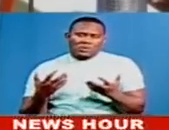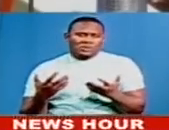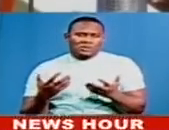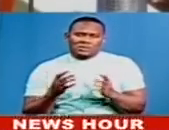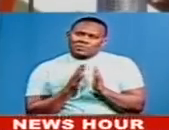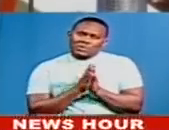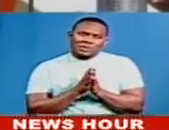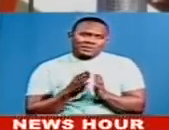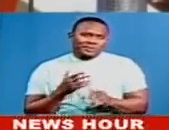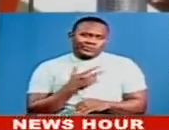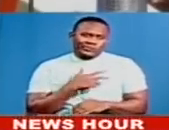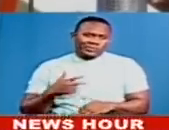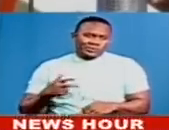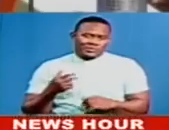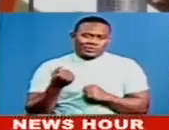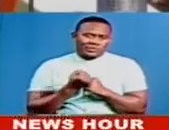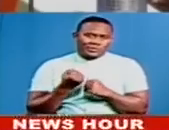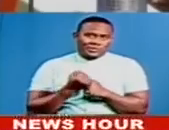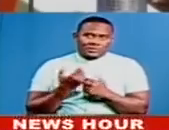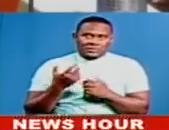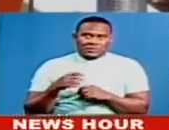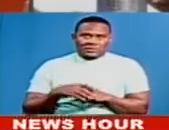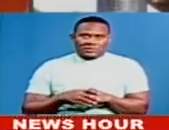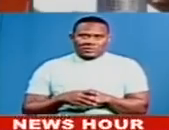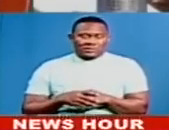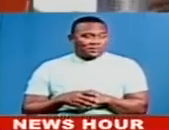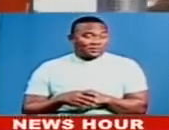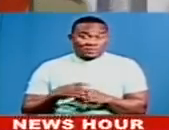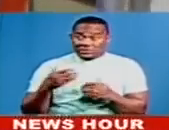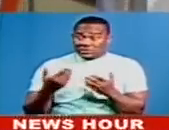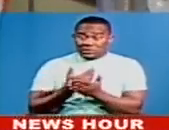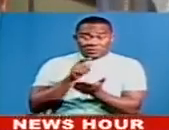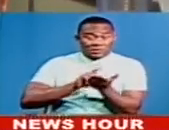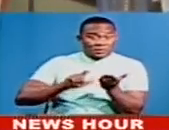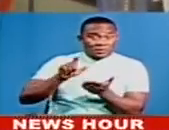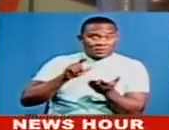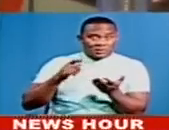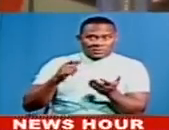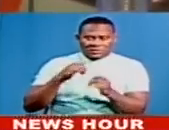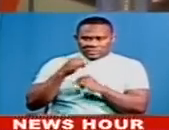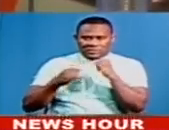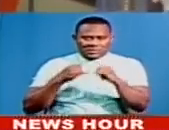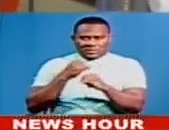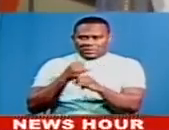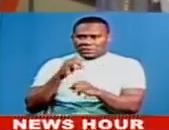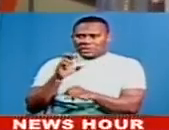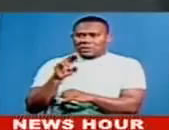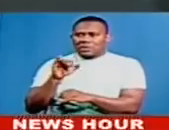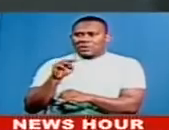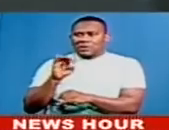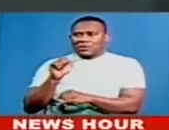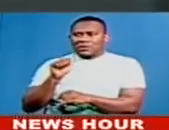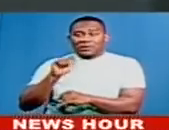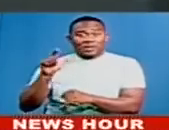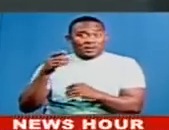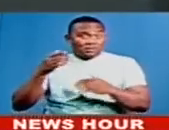for Ghana's candidate in the forthcoming election of new judges for the International Criminal Court.